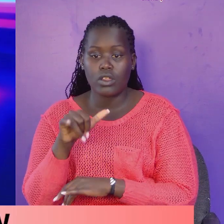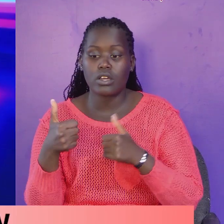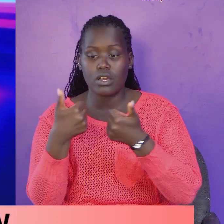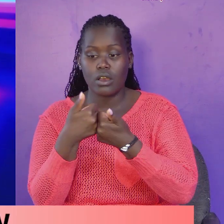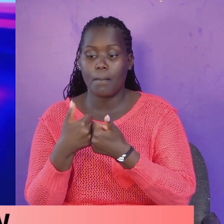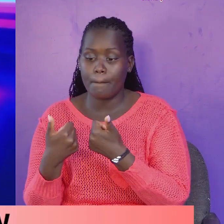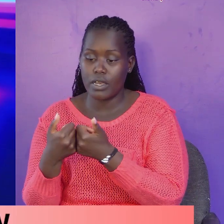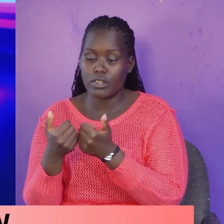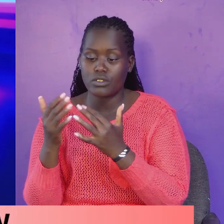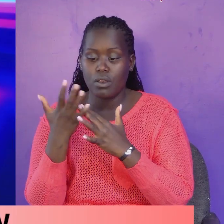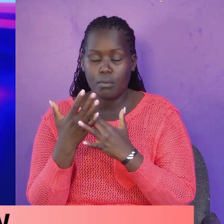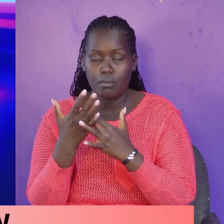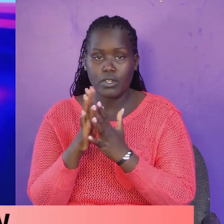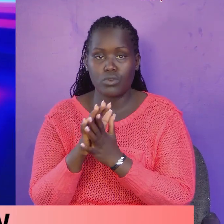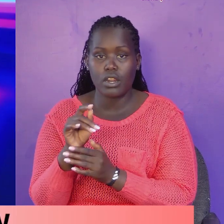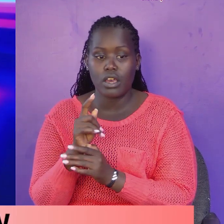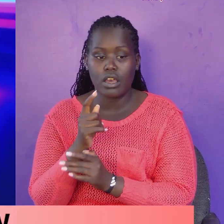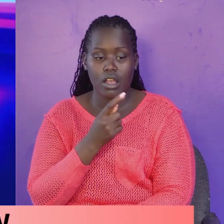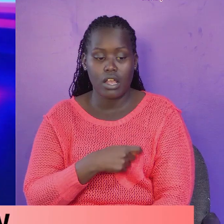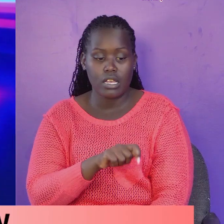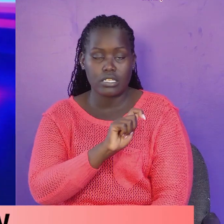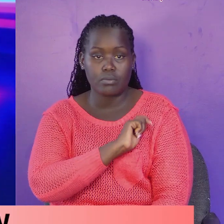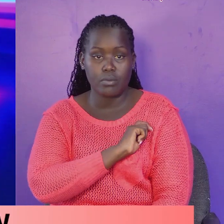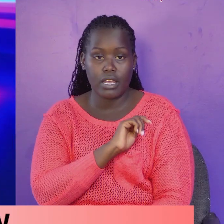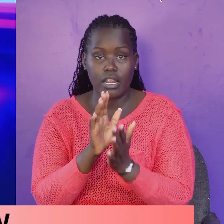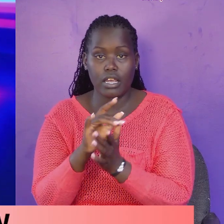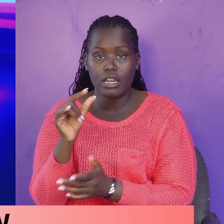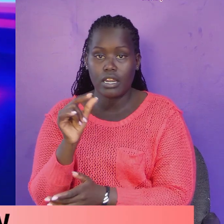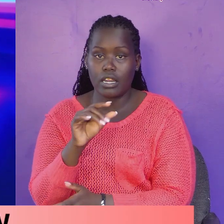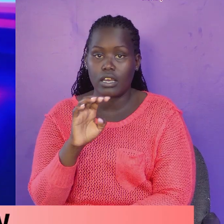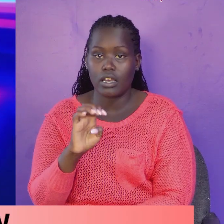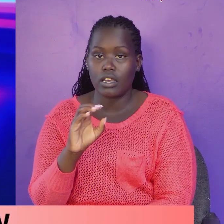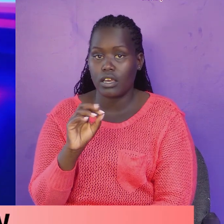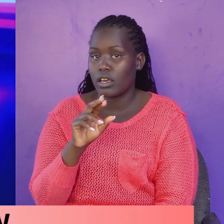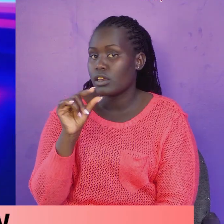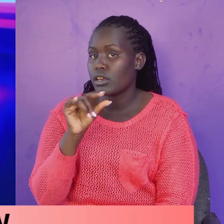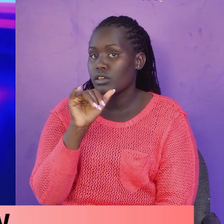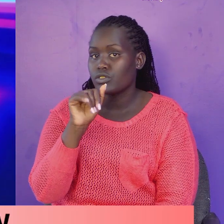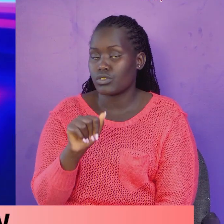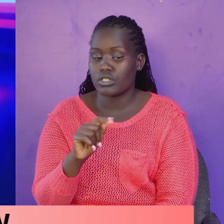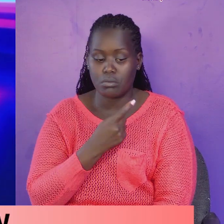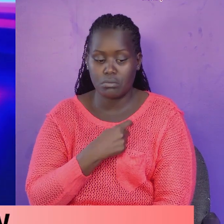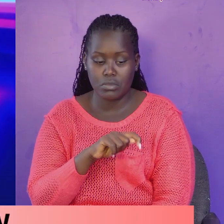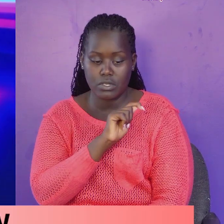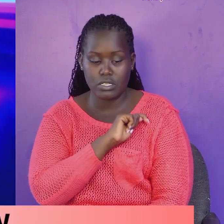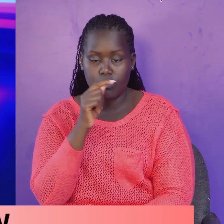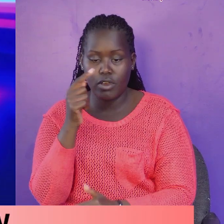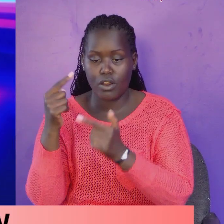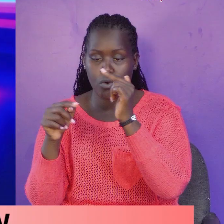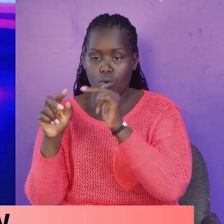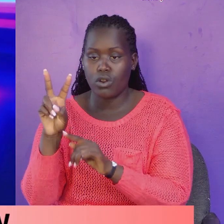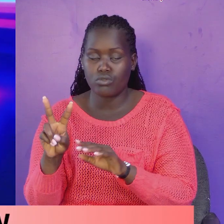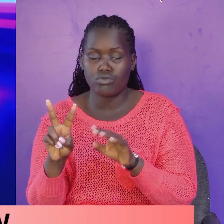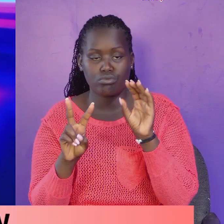between Spain and Georgia. Yeah. Spain, they won 2-0.